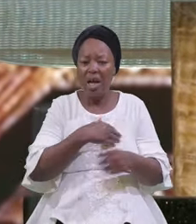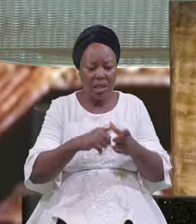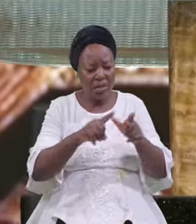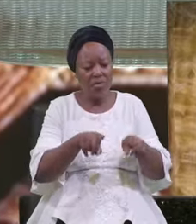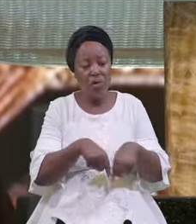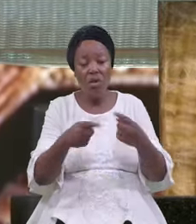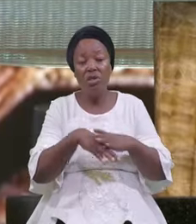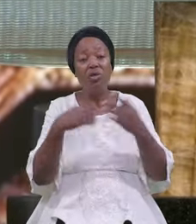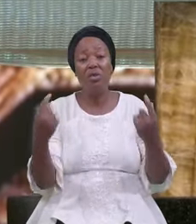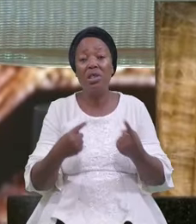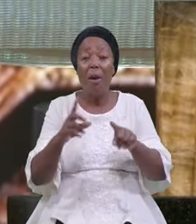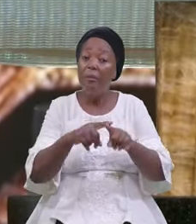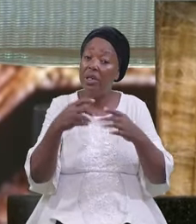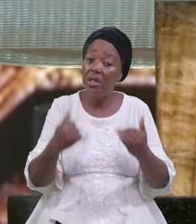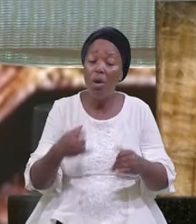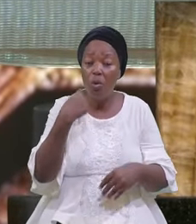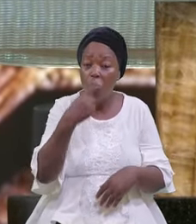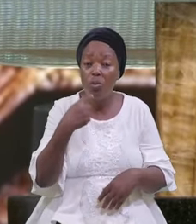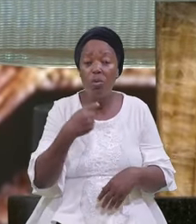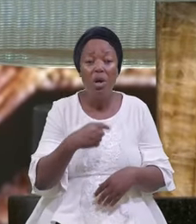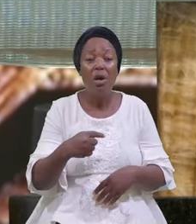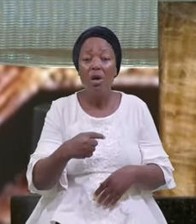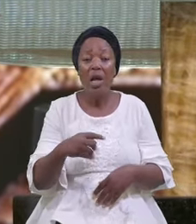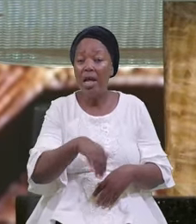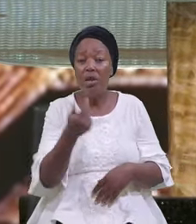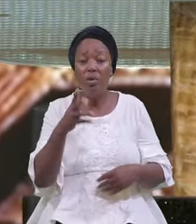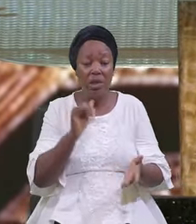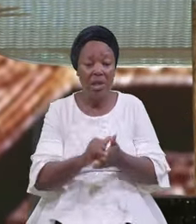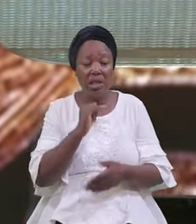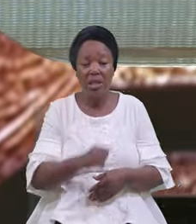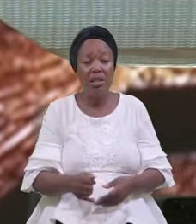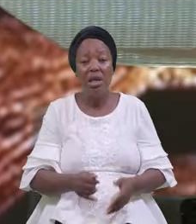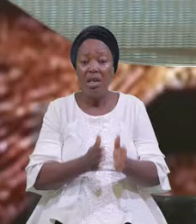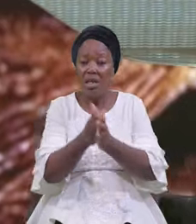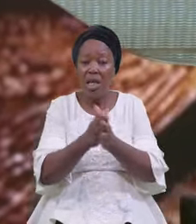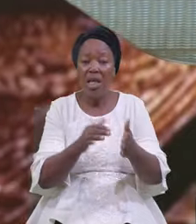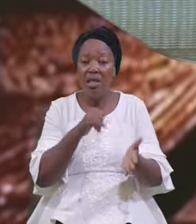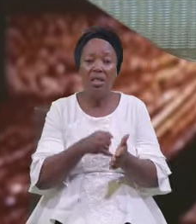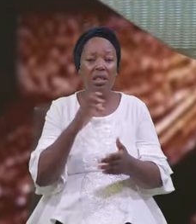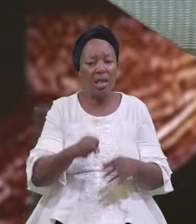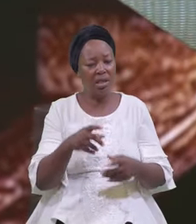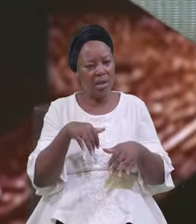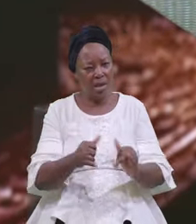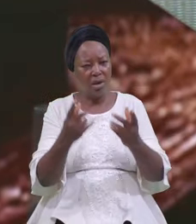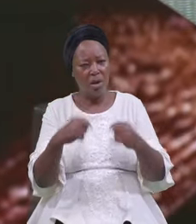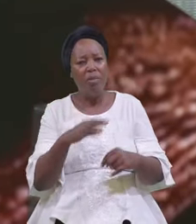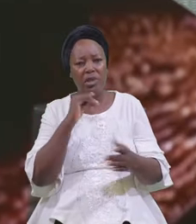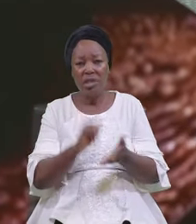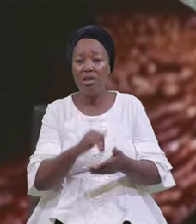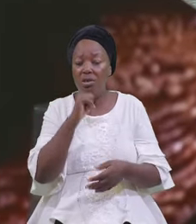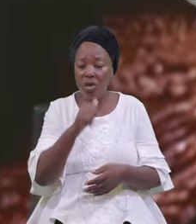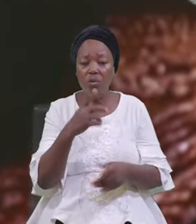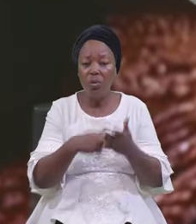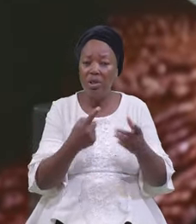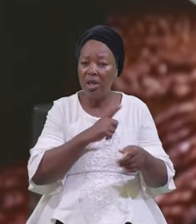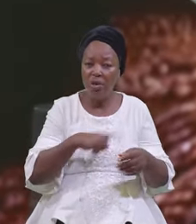into sin. But whosoever will may still come. Is that not what the evangelist tells us?